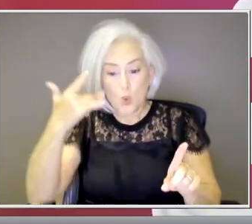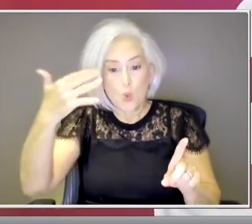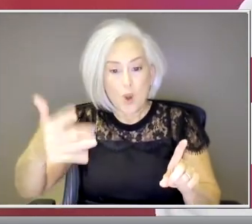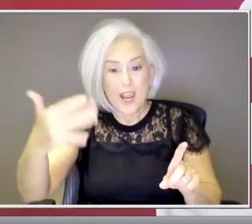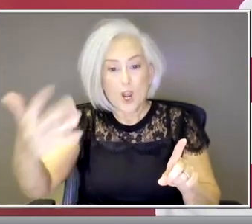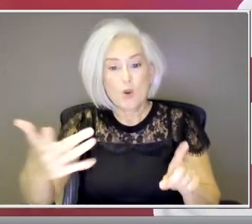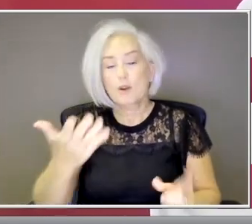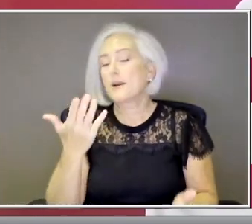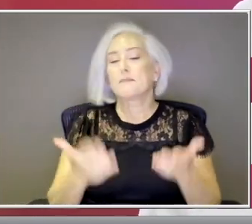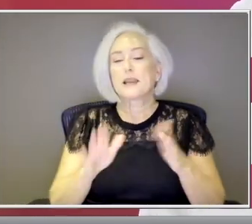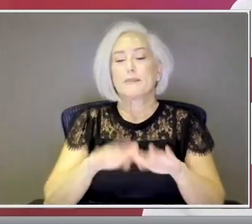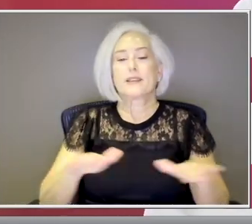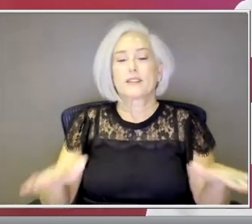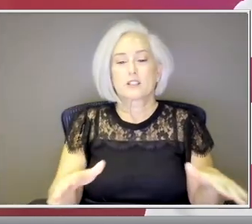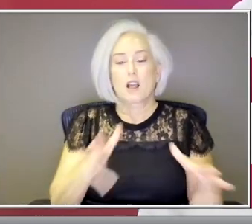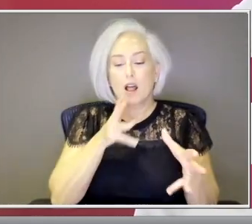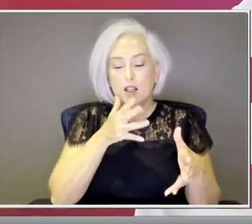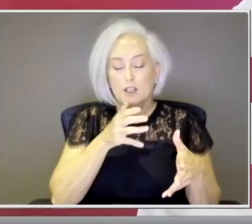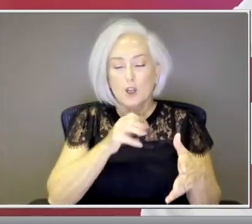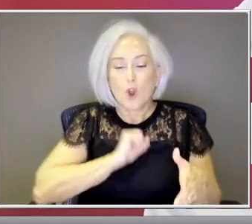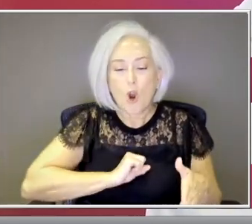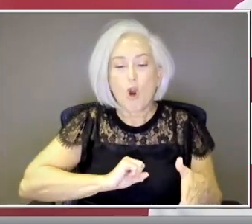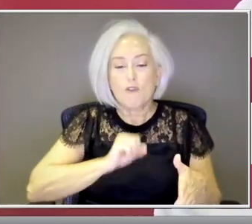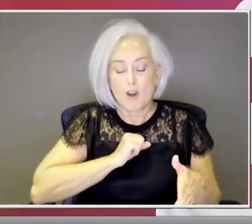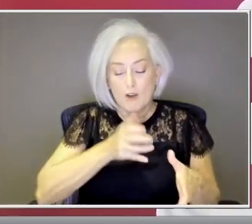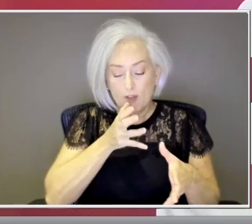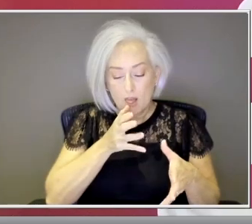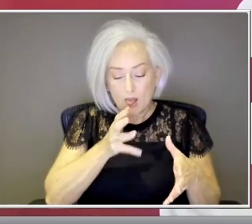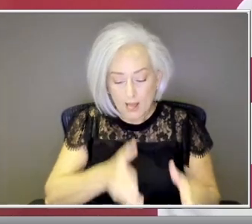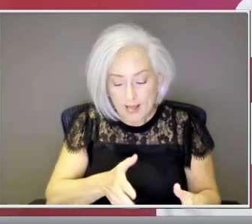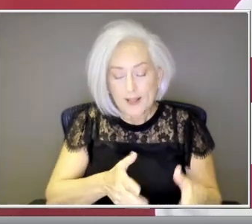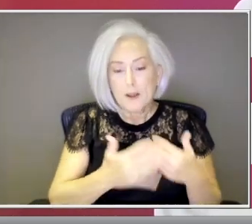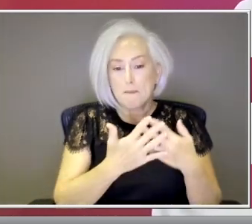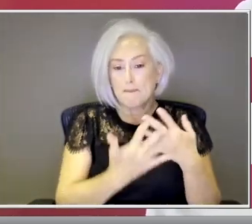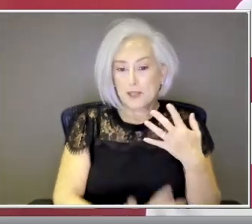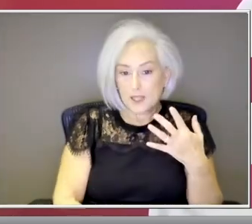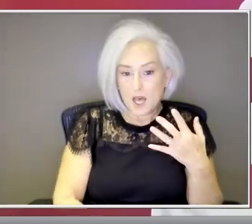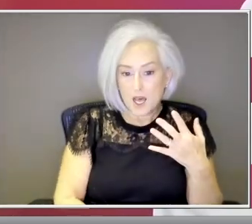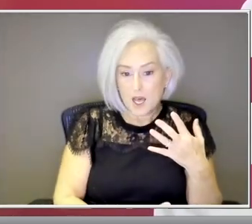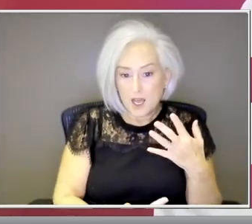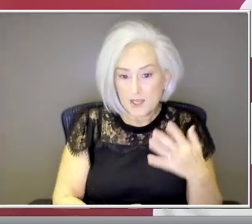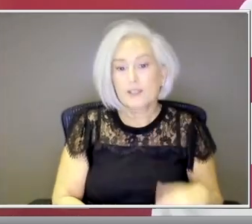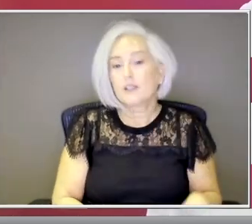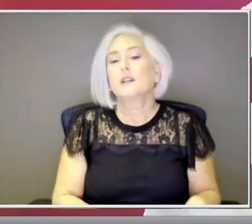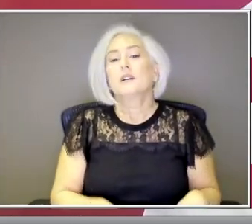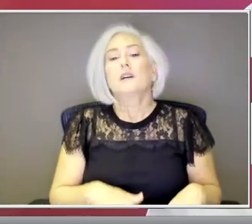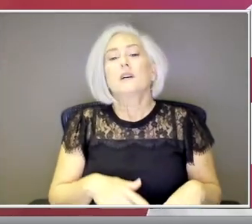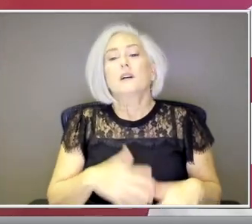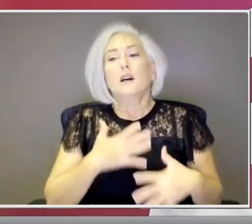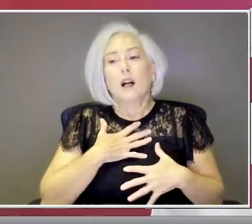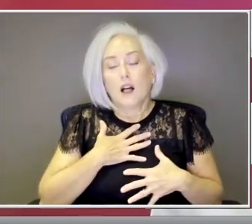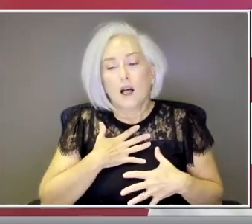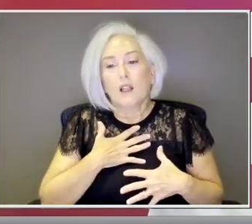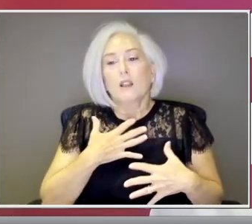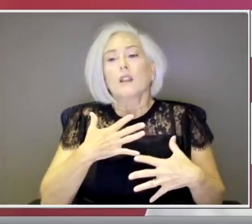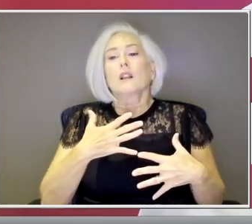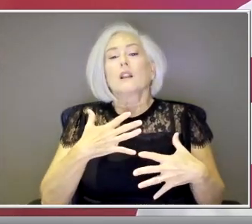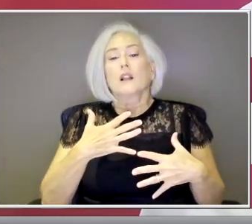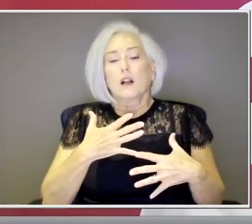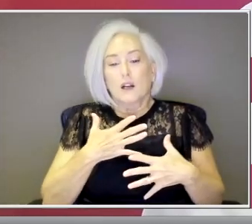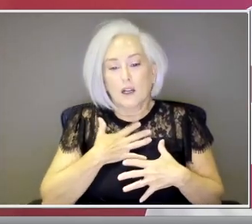have fainting or syncope. You could have fatigue or lethargy and shortness of breath. And you could have chest pain.